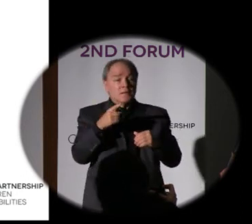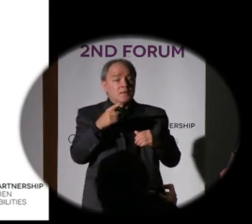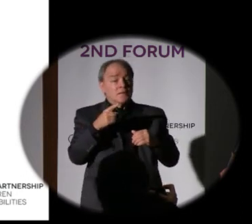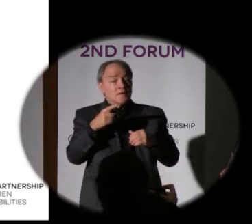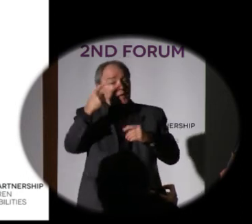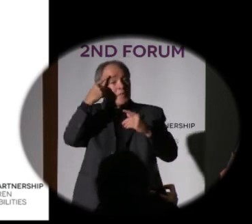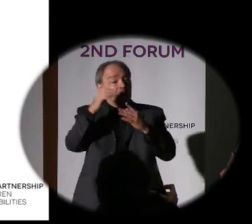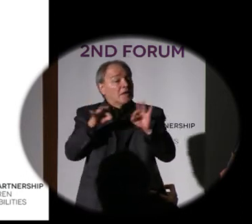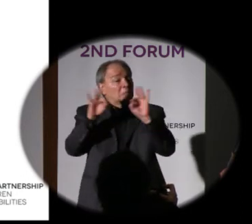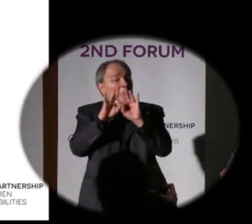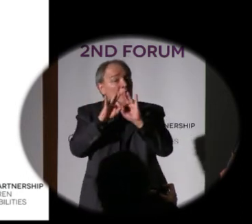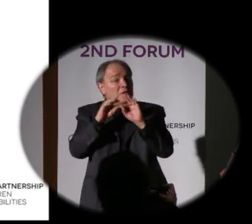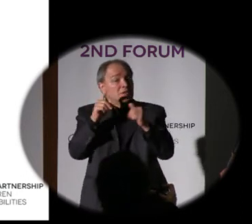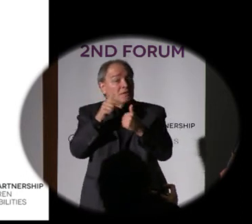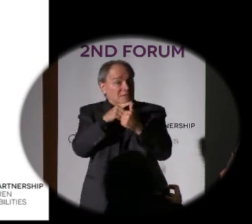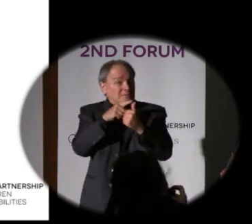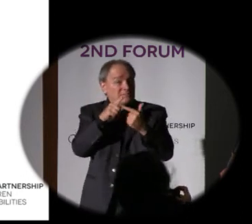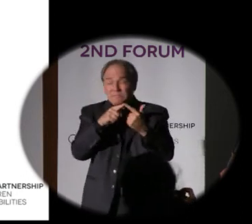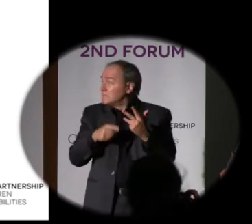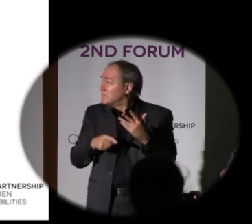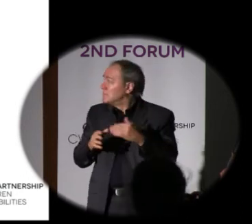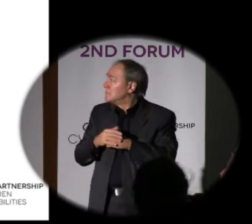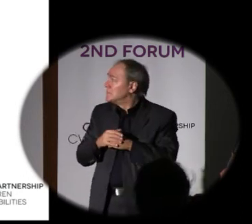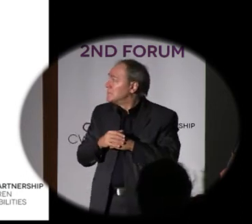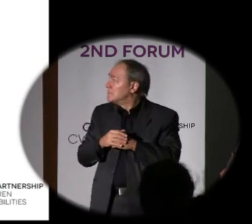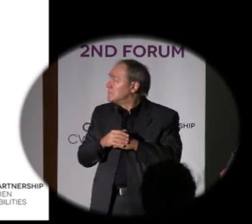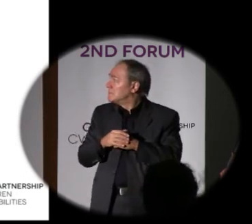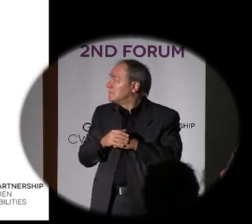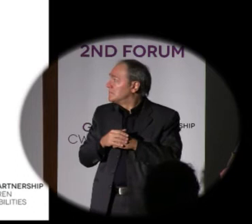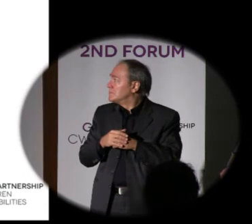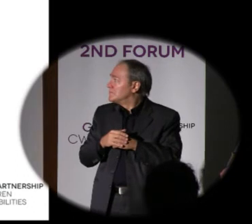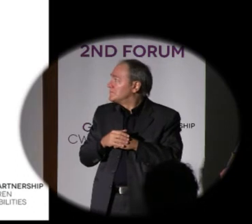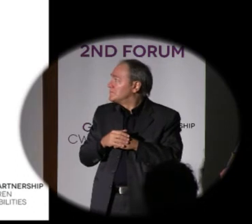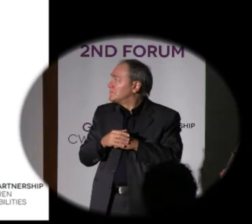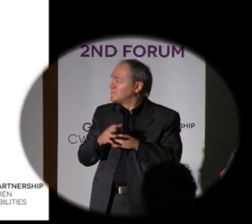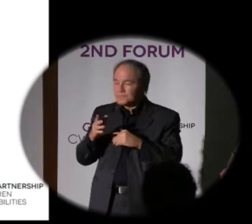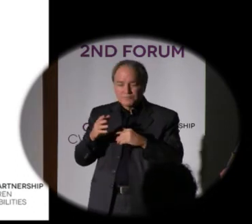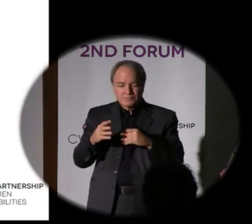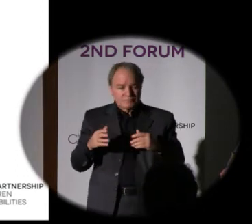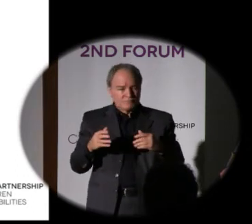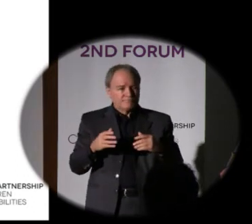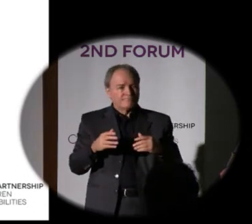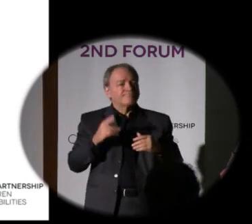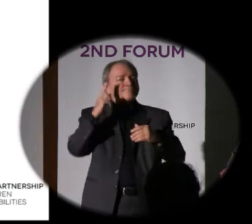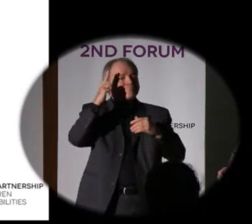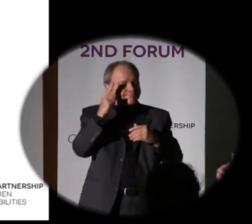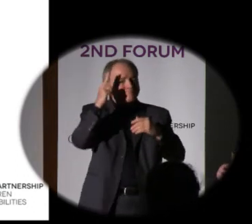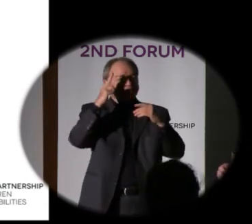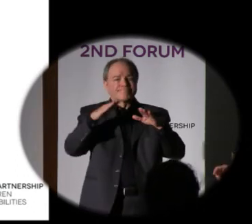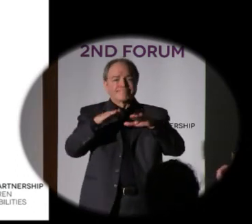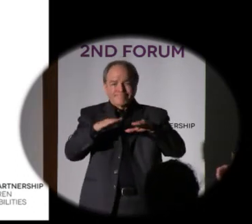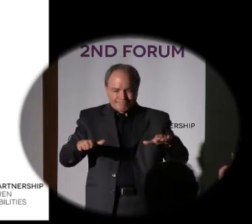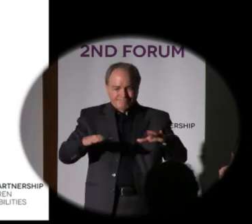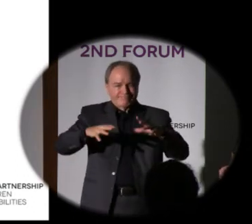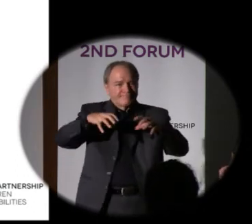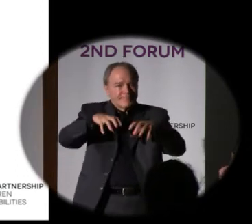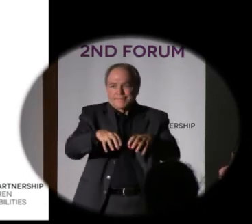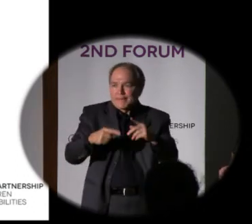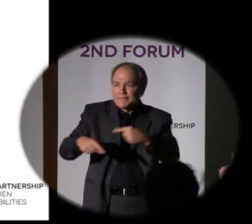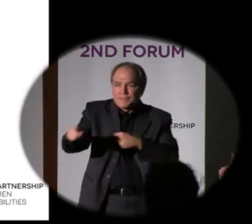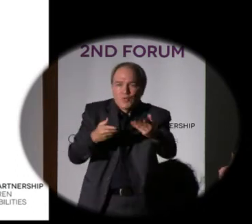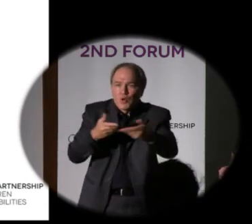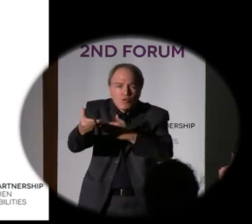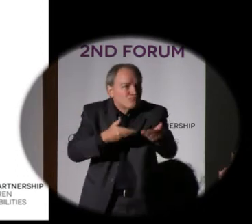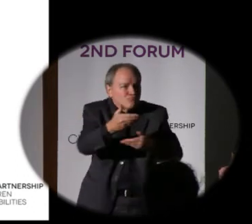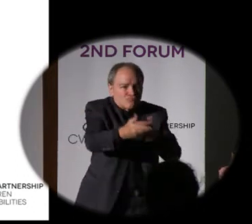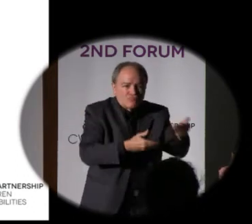the coming year, launching the collaborative platform for inclusive engagement and resource exchange. You see the themes generating